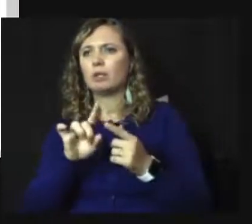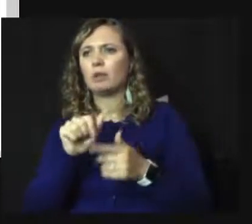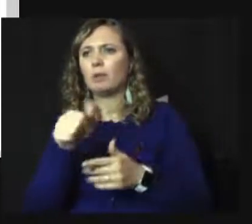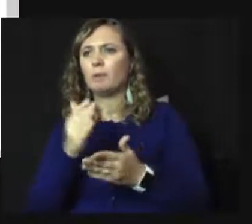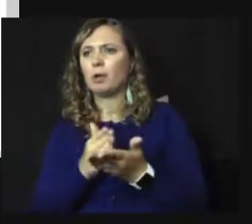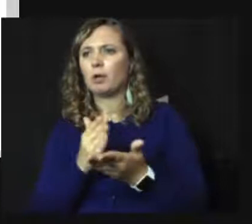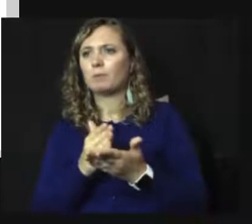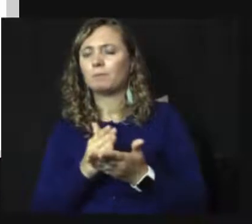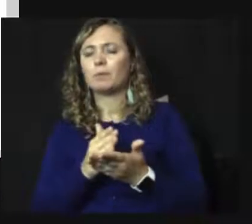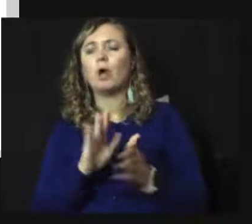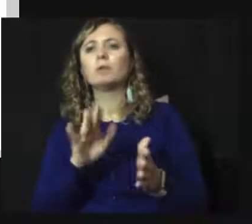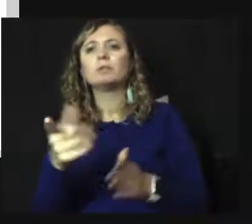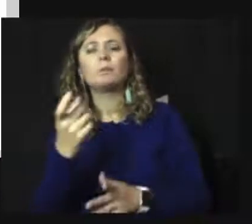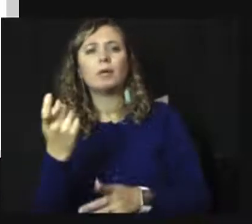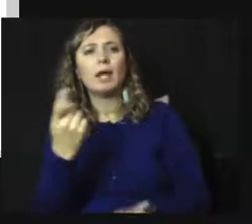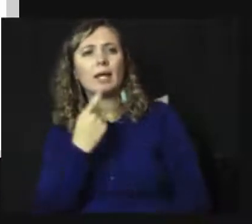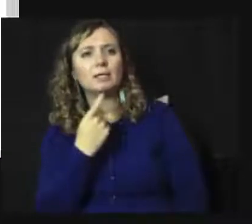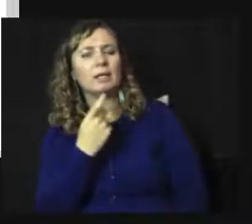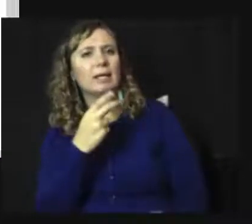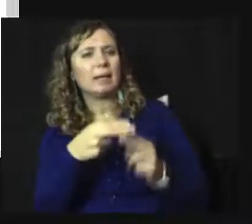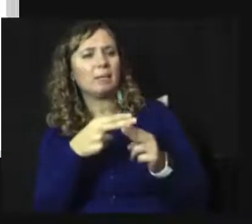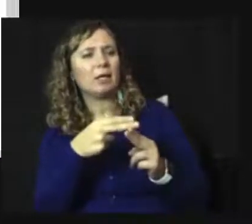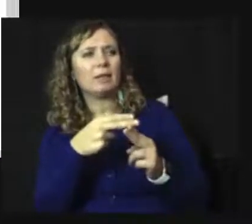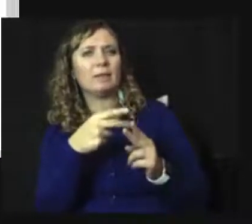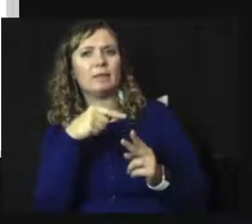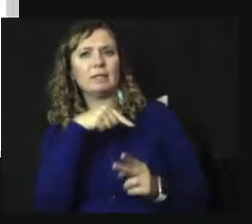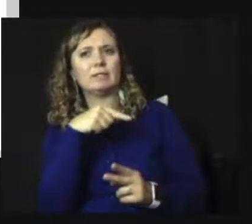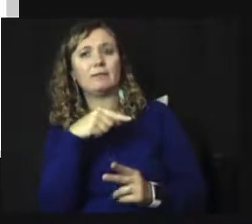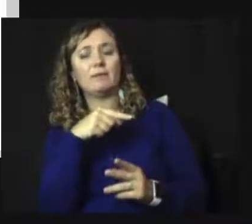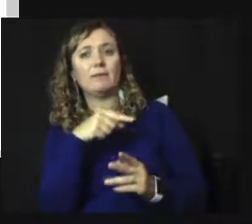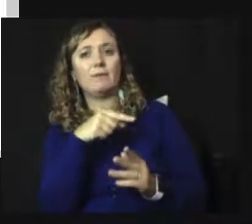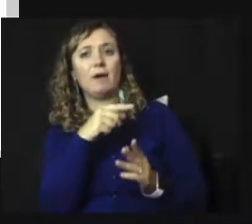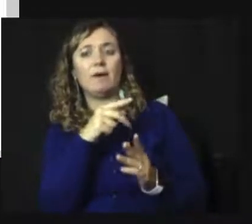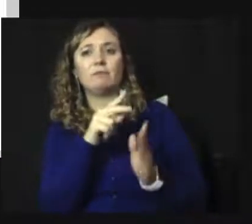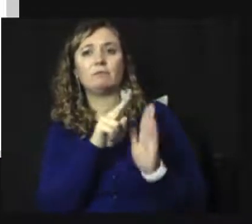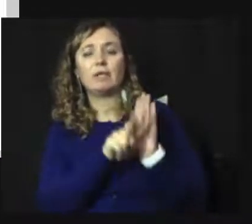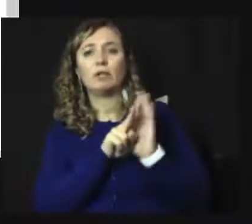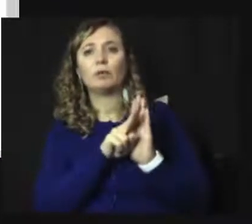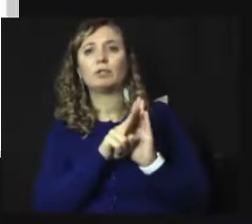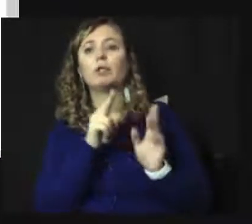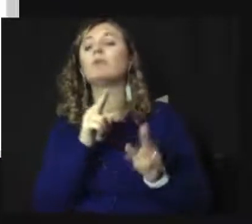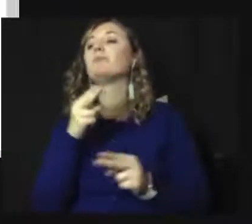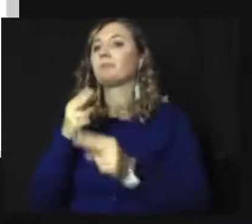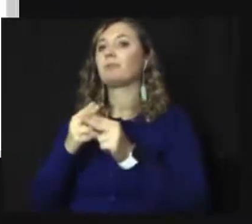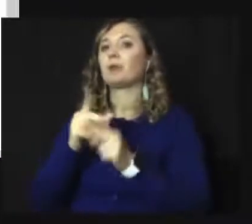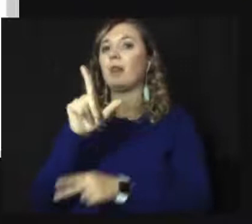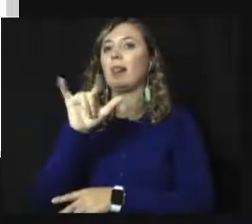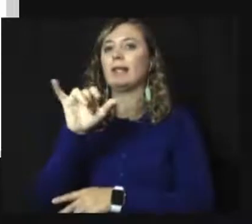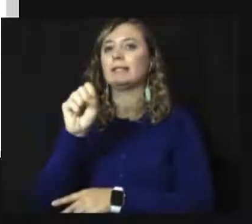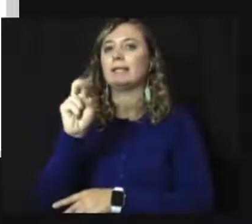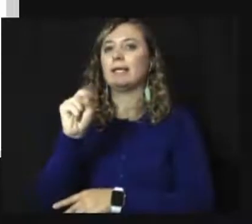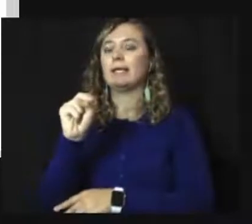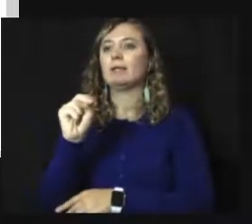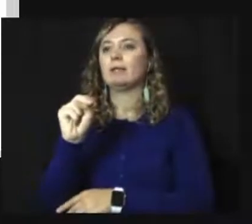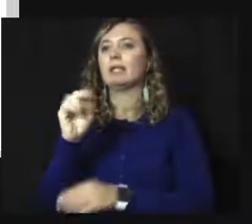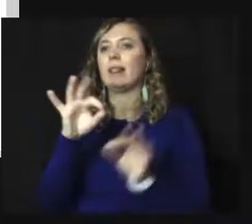Someone asked, what's the name of this video? It's called Listen. There is a link to it in the starter kit pack as well.